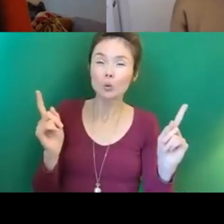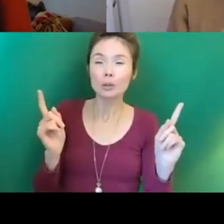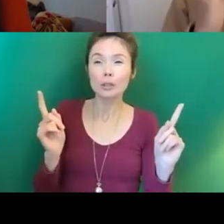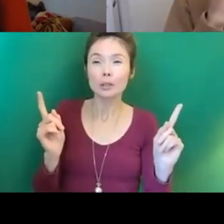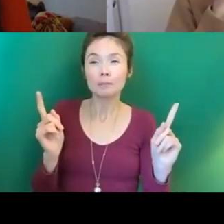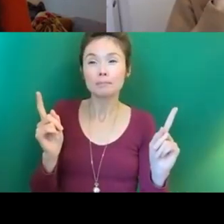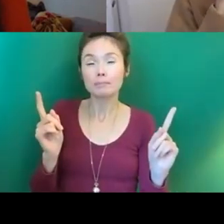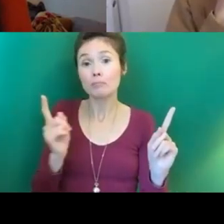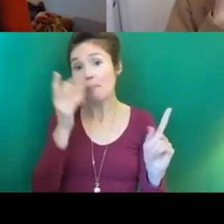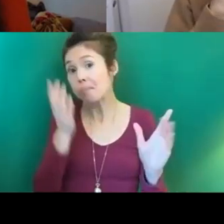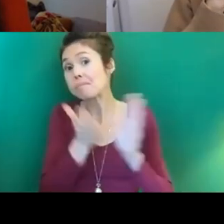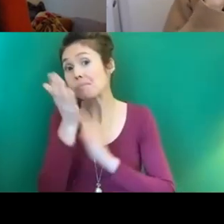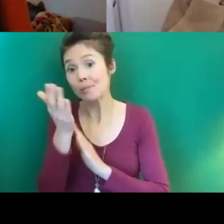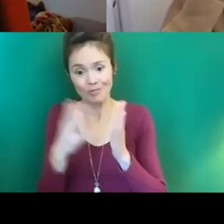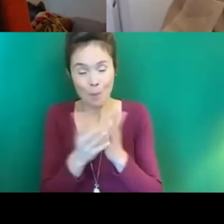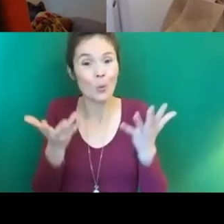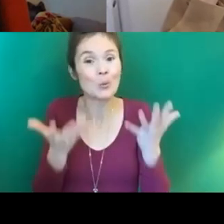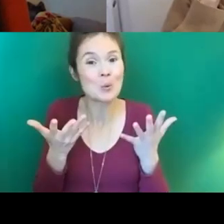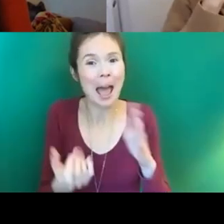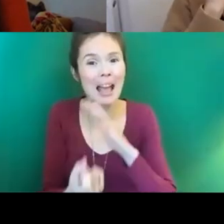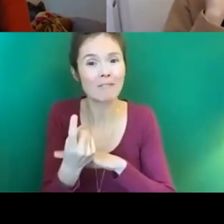coming to events like this that are available,